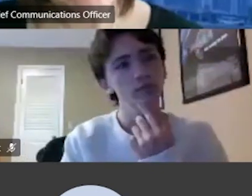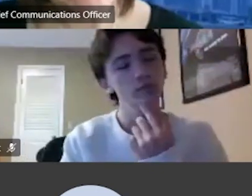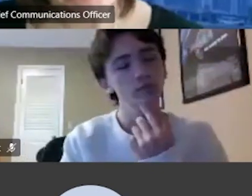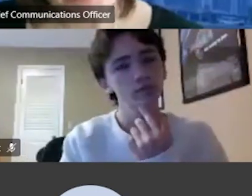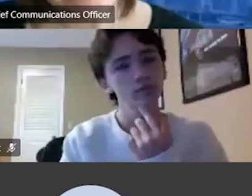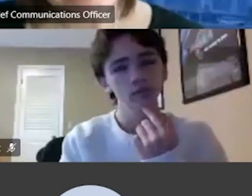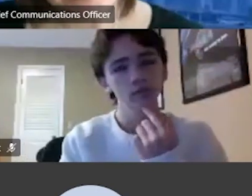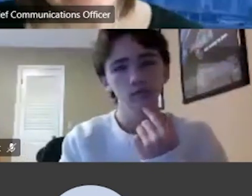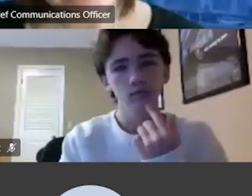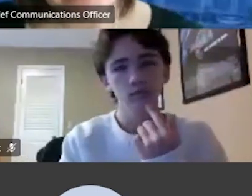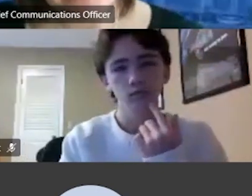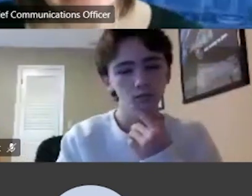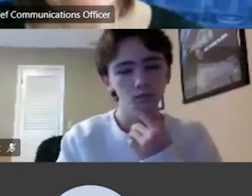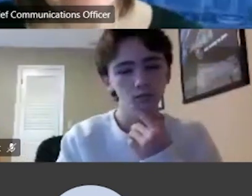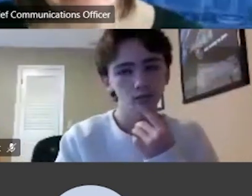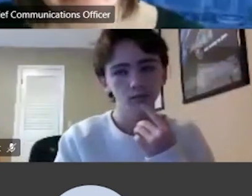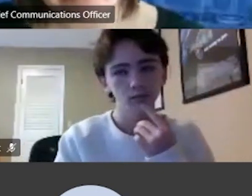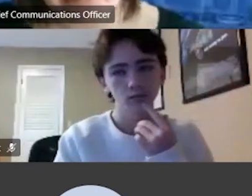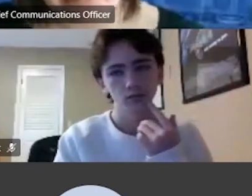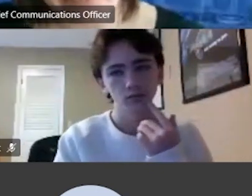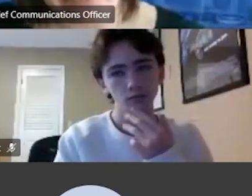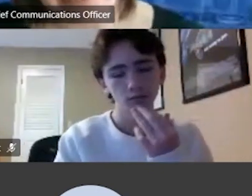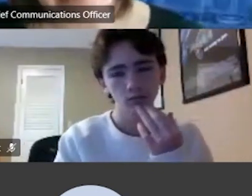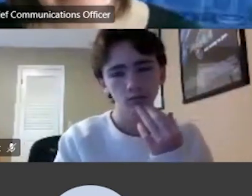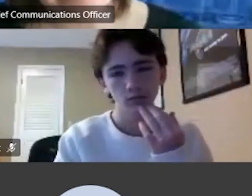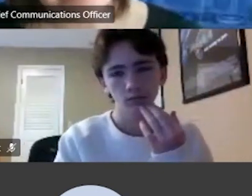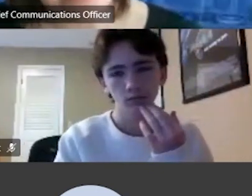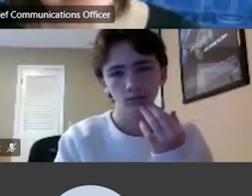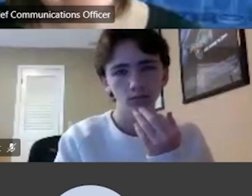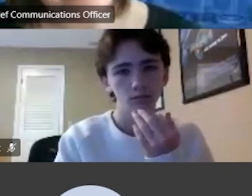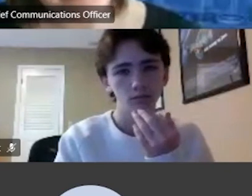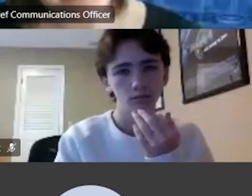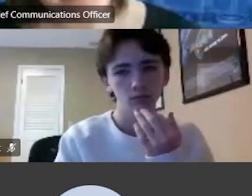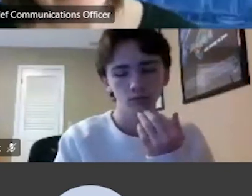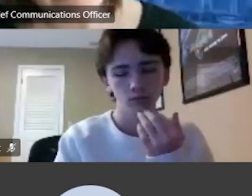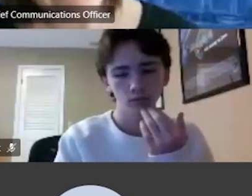quickly. I'd like to toss it back to Dr. Glass.